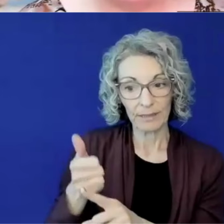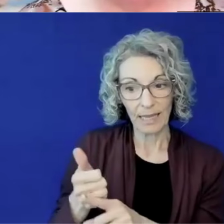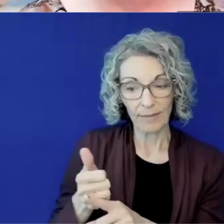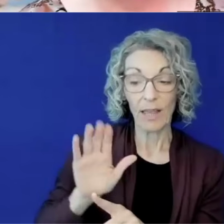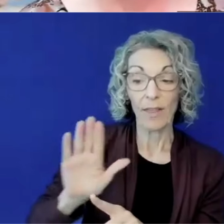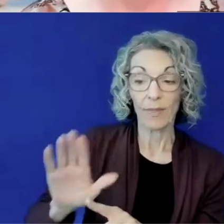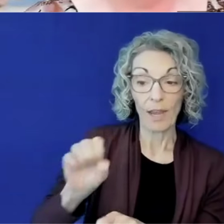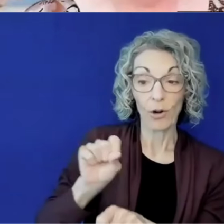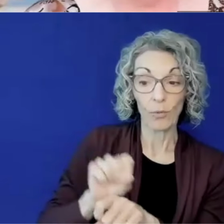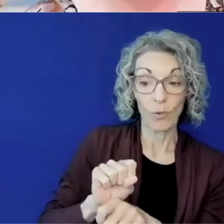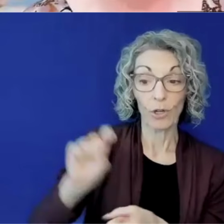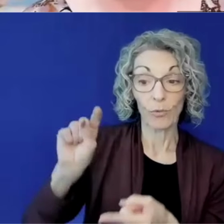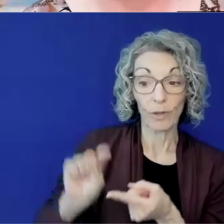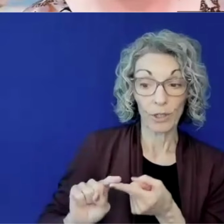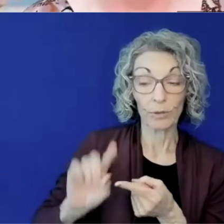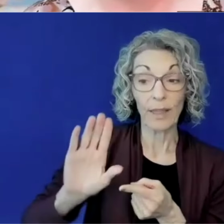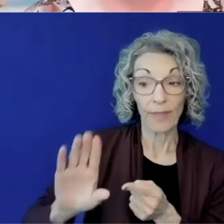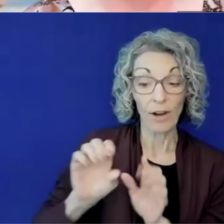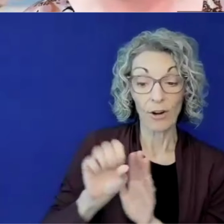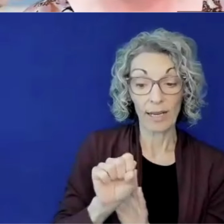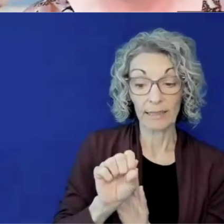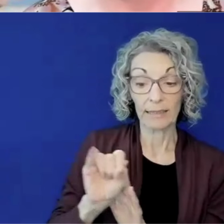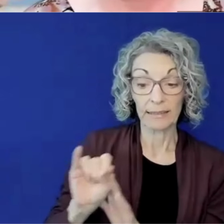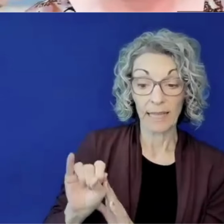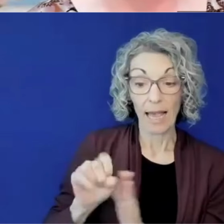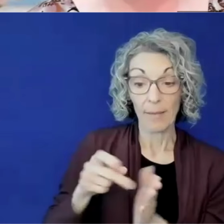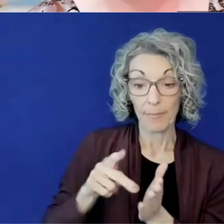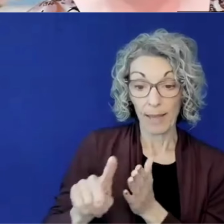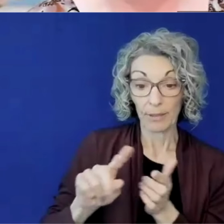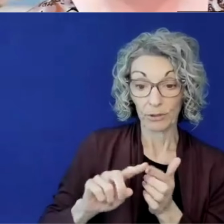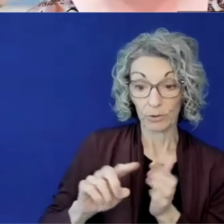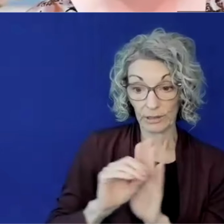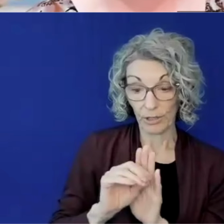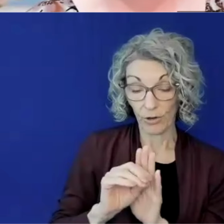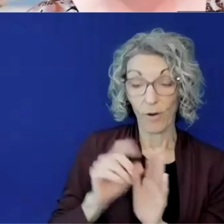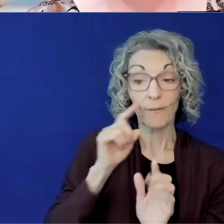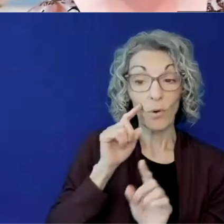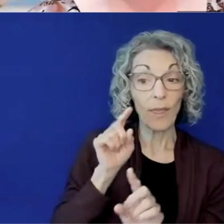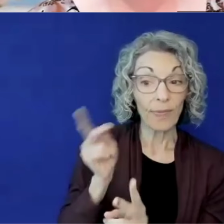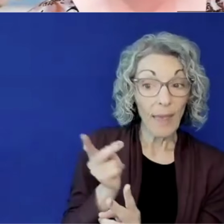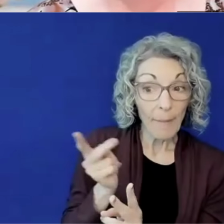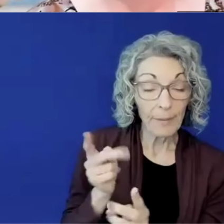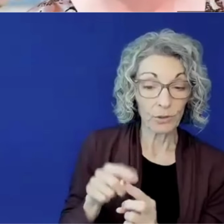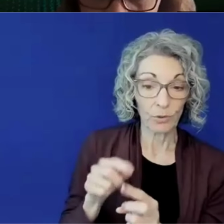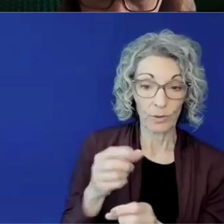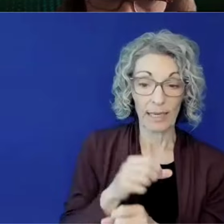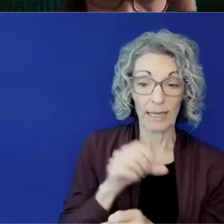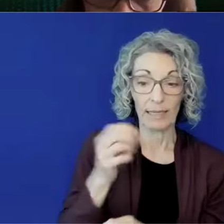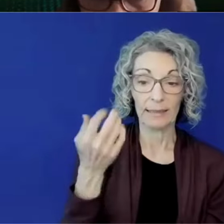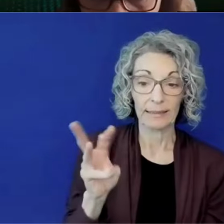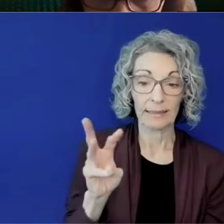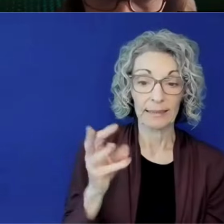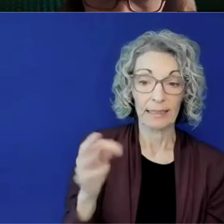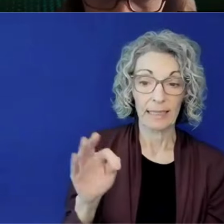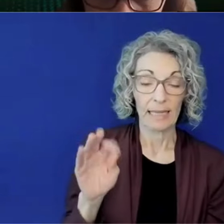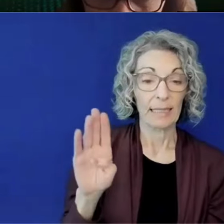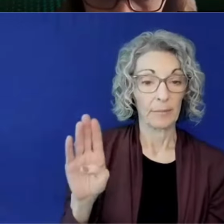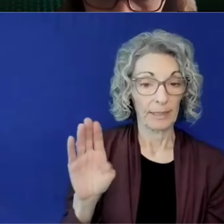SSI payment to zero for them to have 1619B status. Okay.